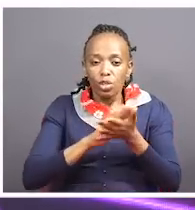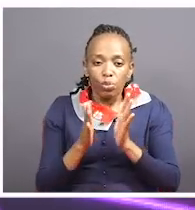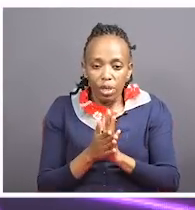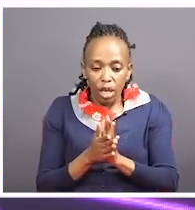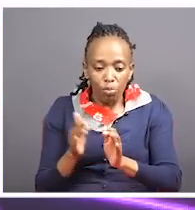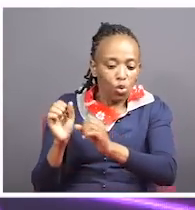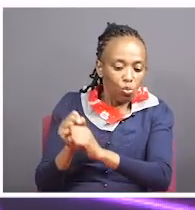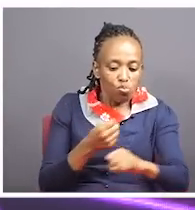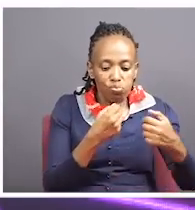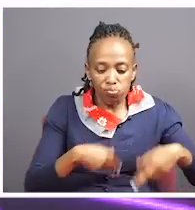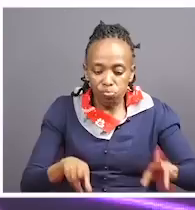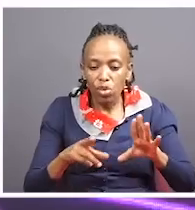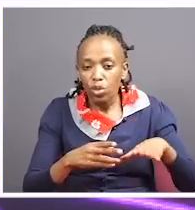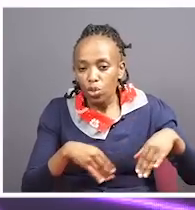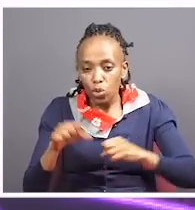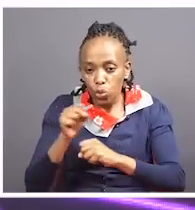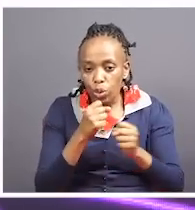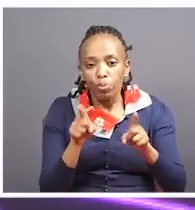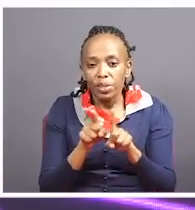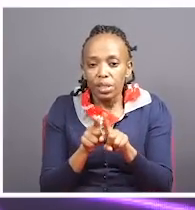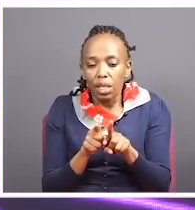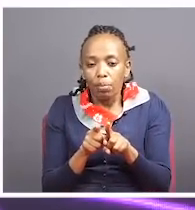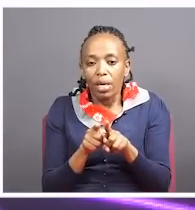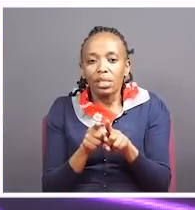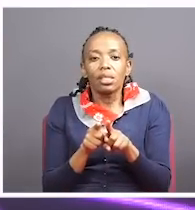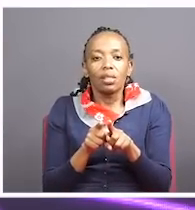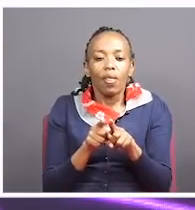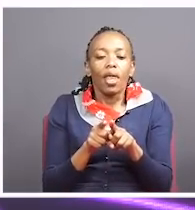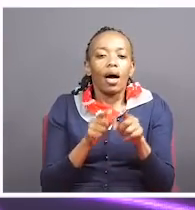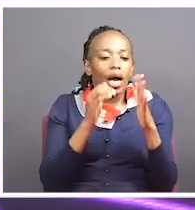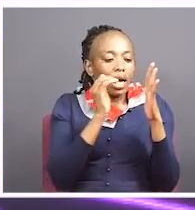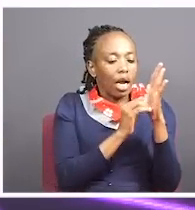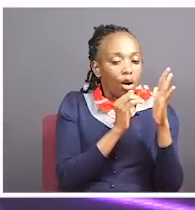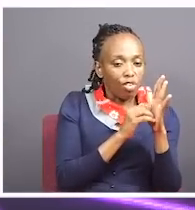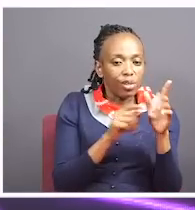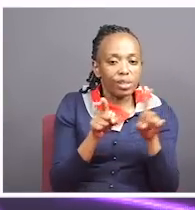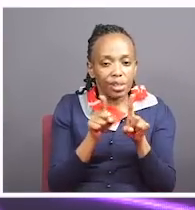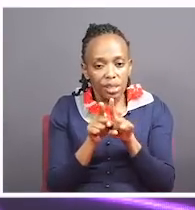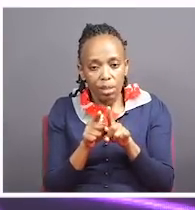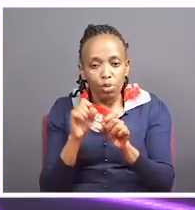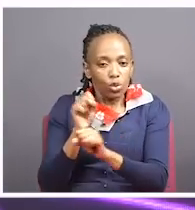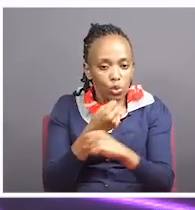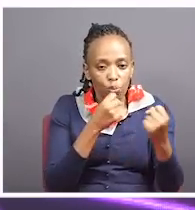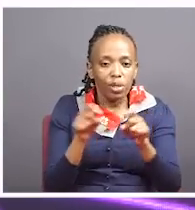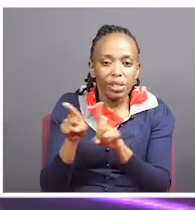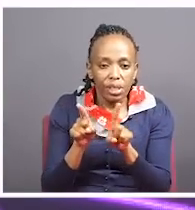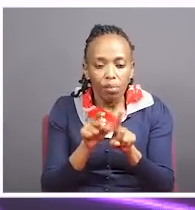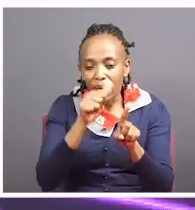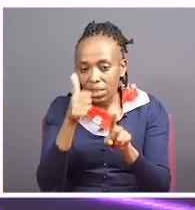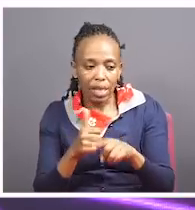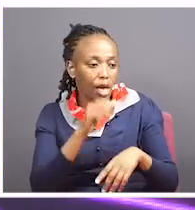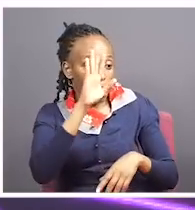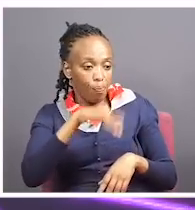street sweeper, go out and sweep streets like Michelangelo carved marble, like sweep streets like